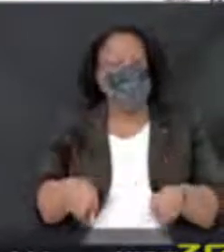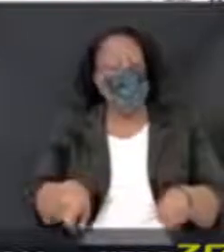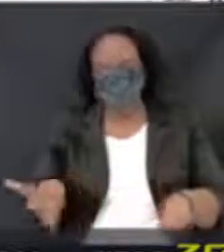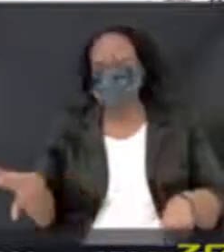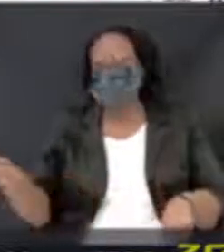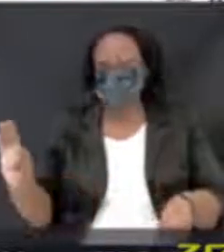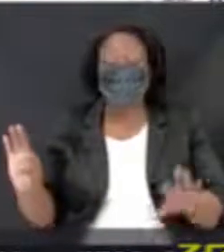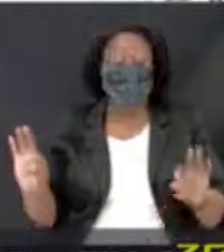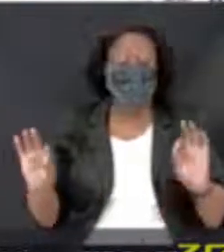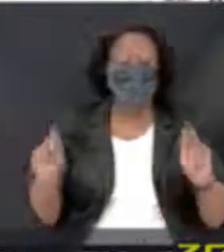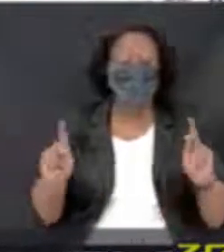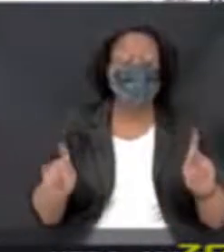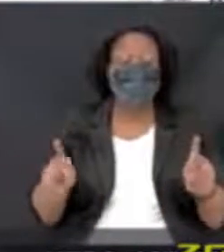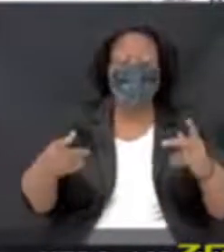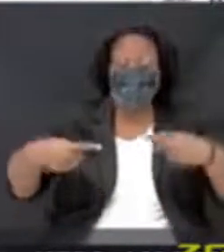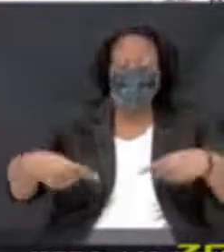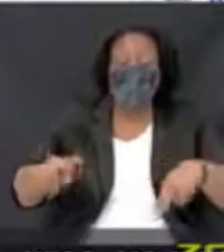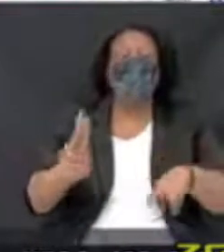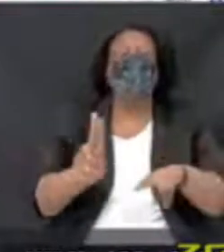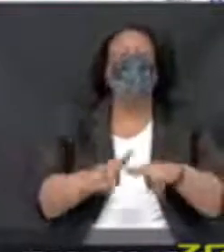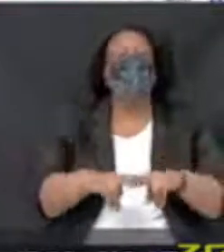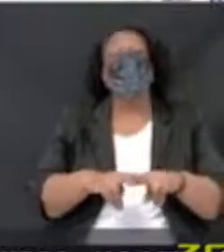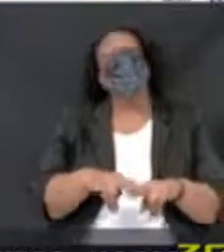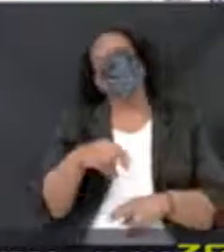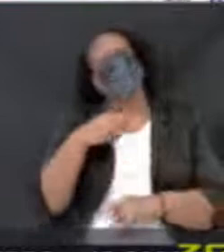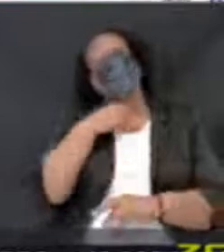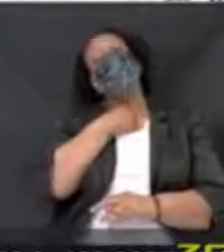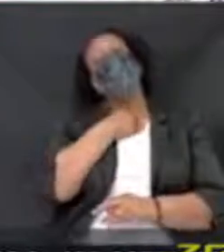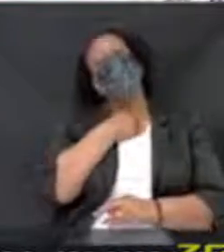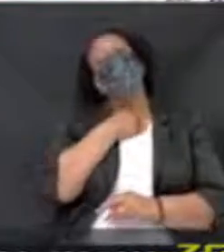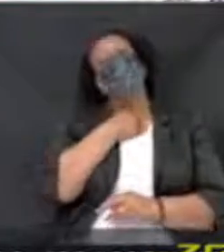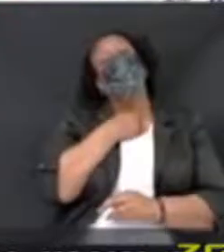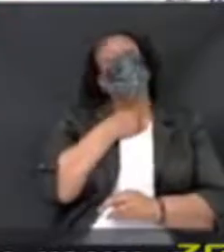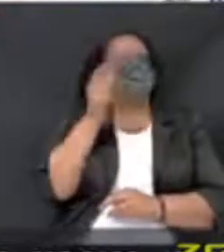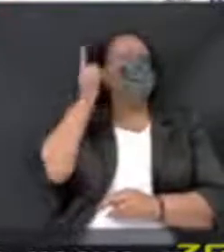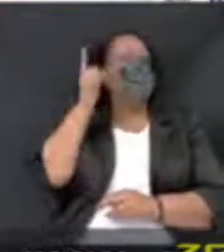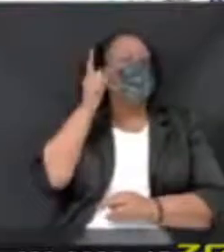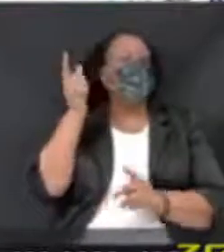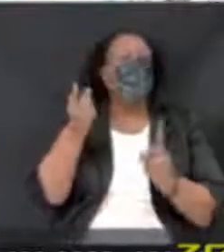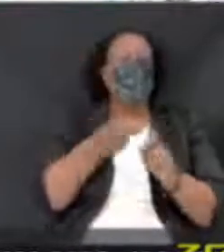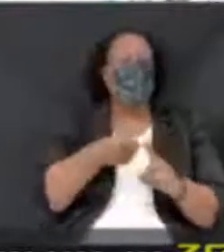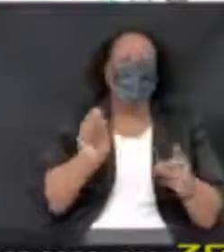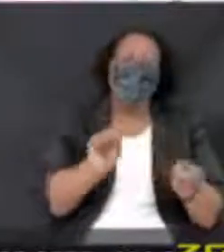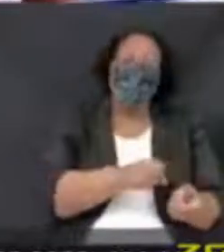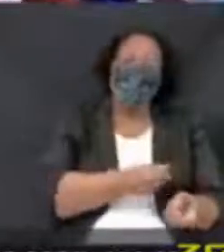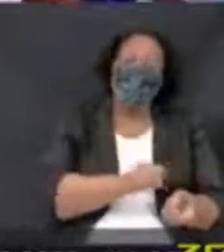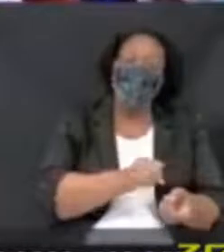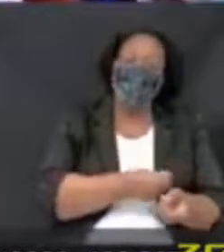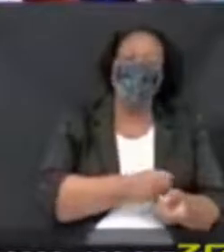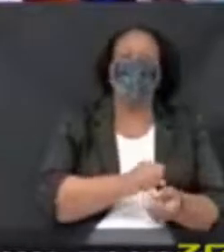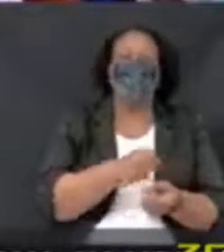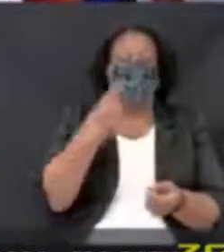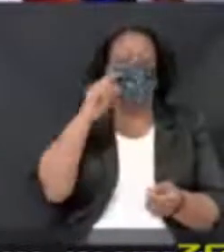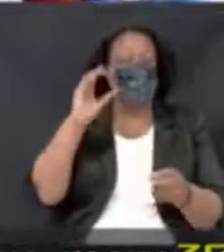chosen from before. And so if you have 80% of the population to choose from,